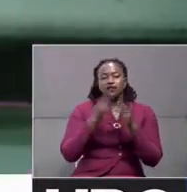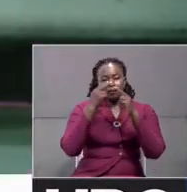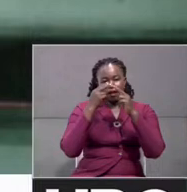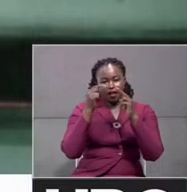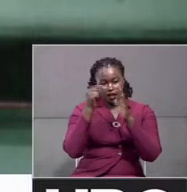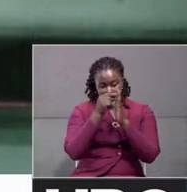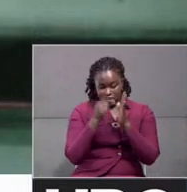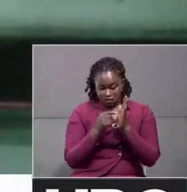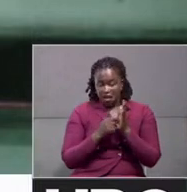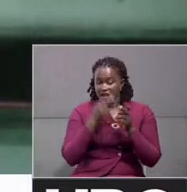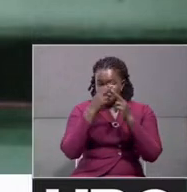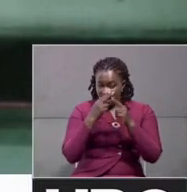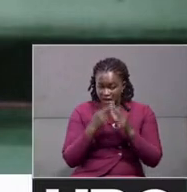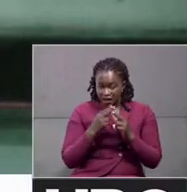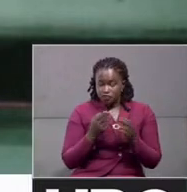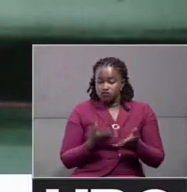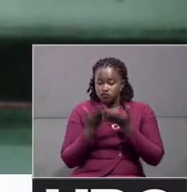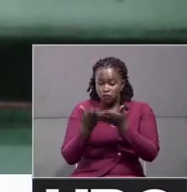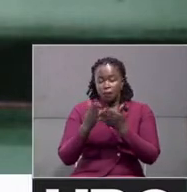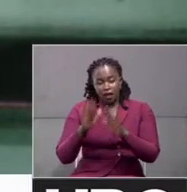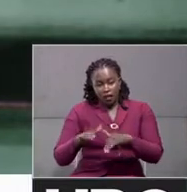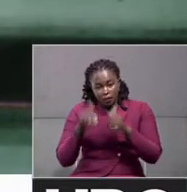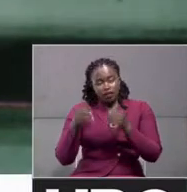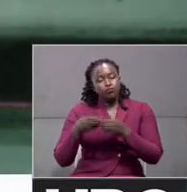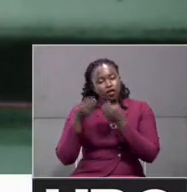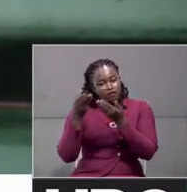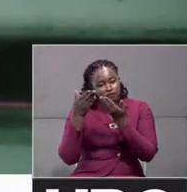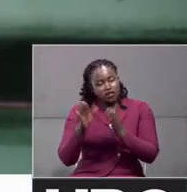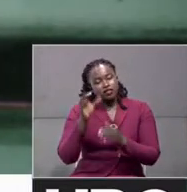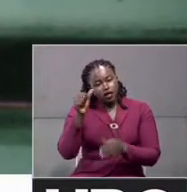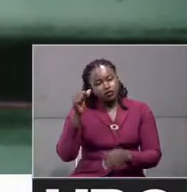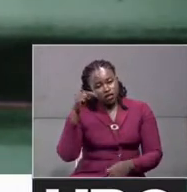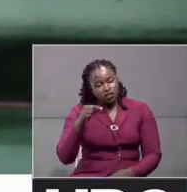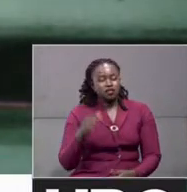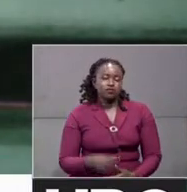Parliament. We gave it to the Attorney General.